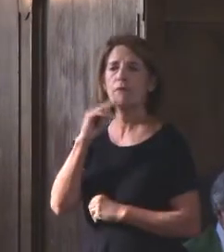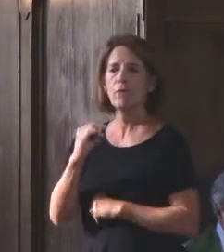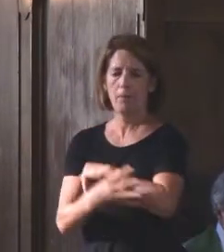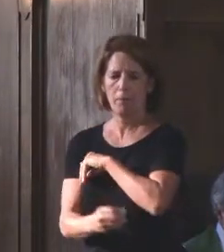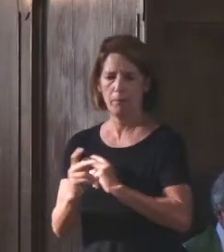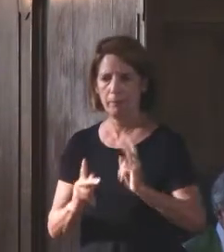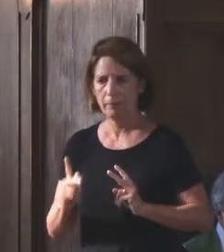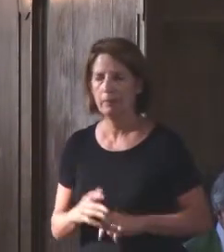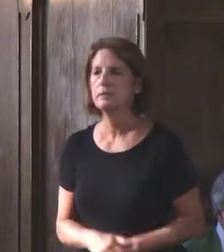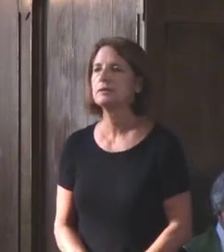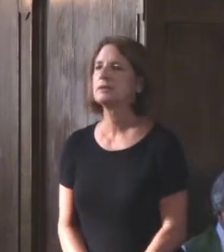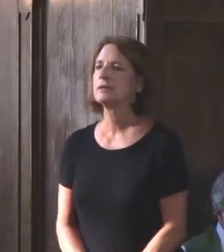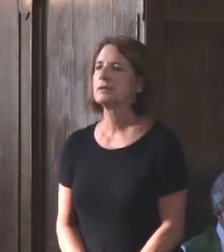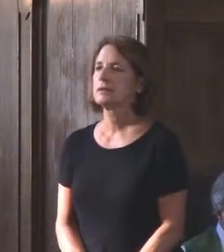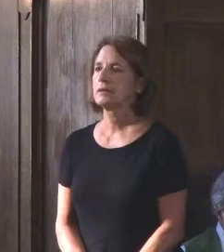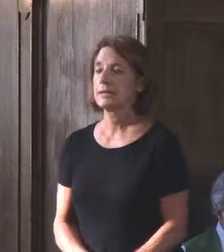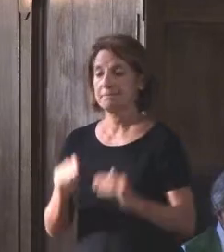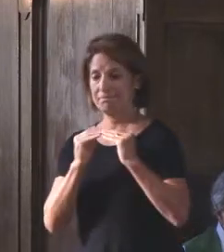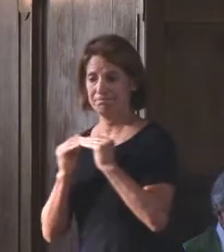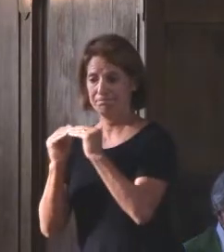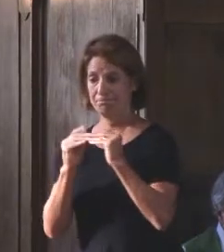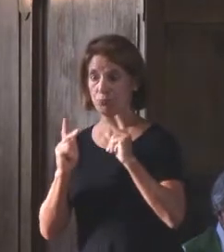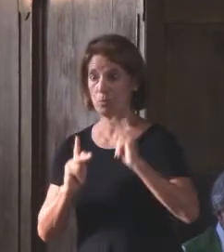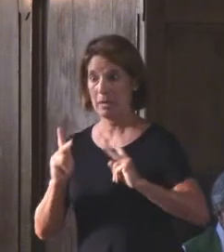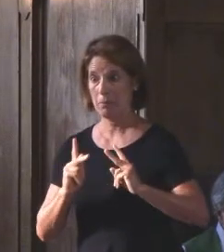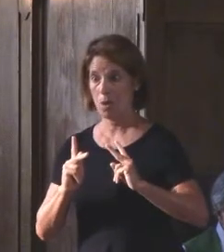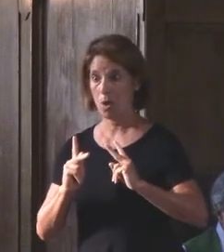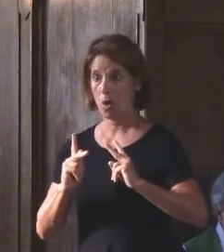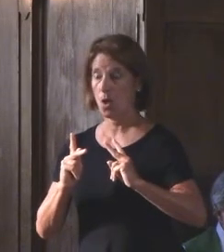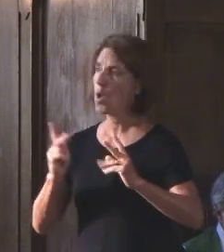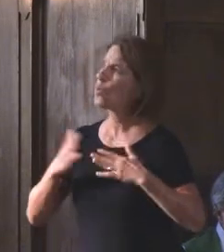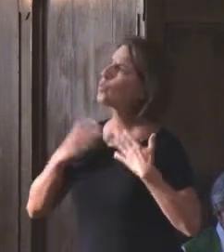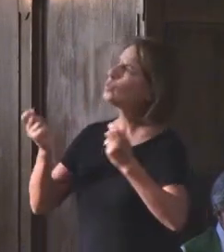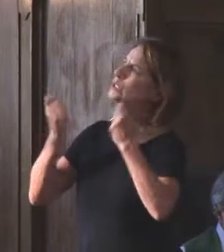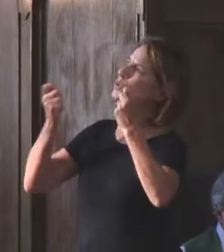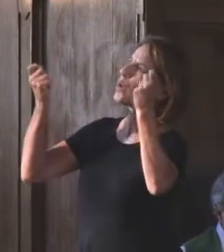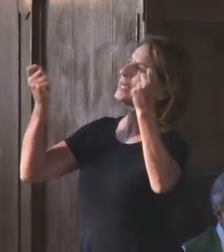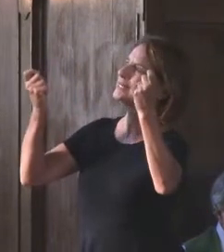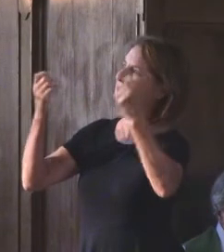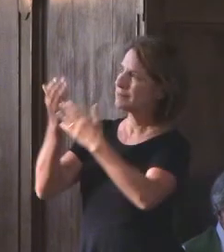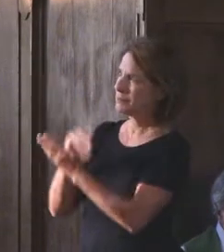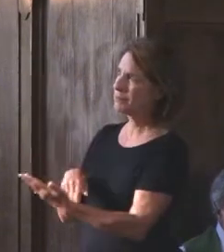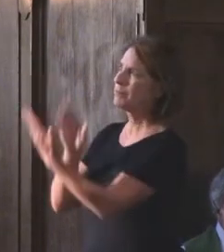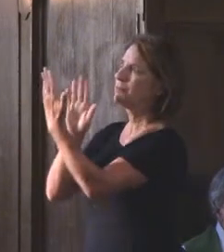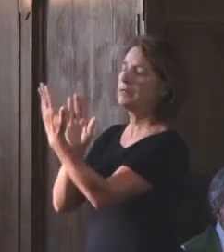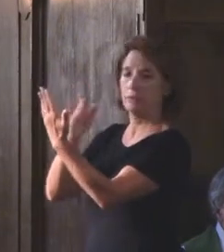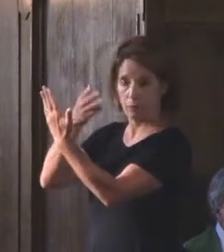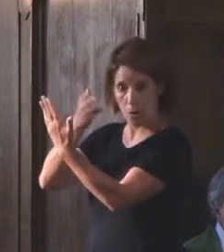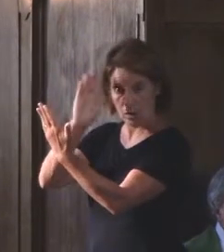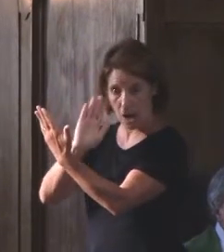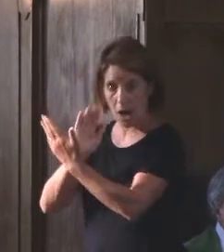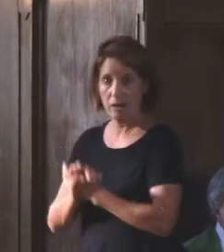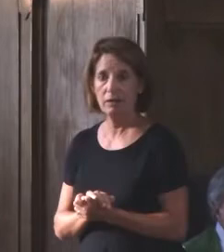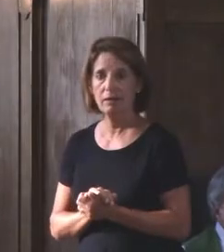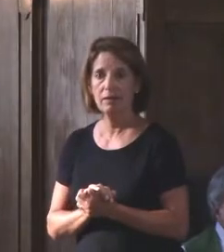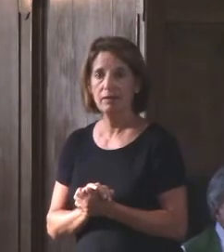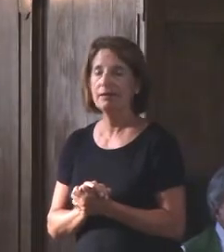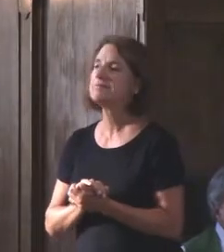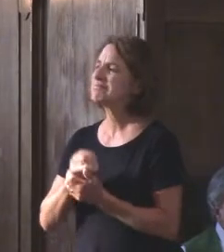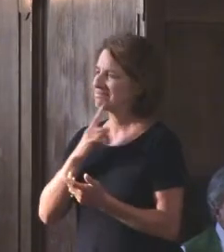The just rejoice and exult before God. They are glad and